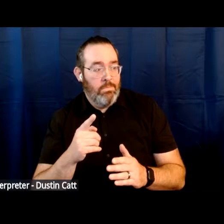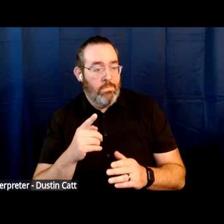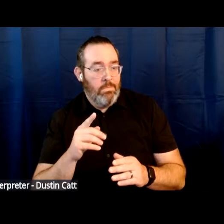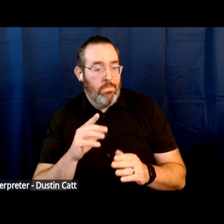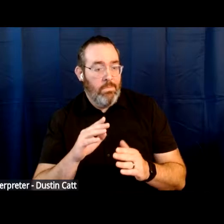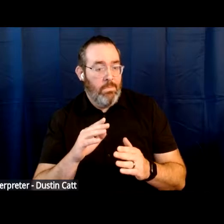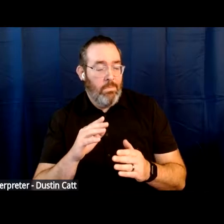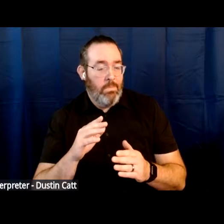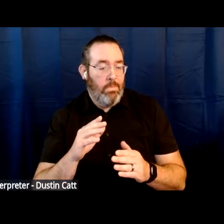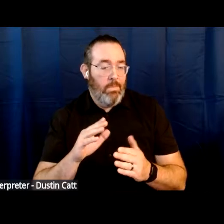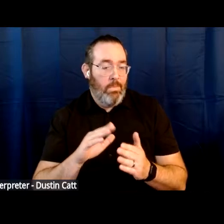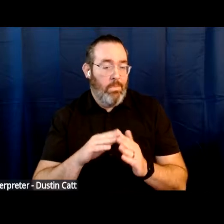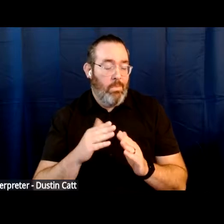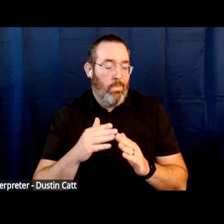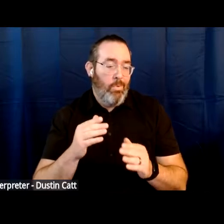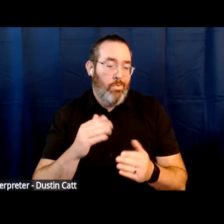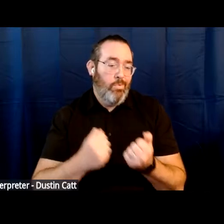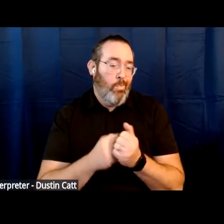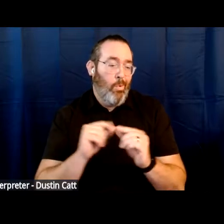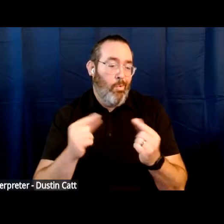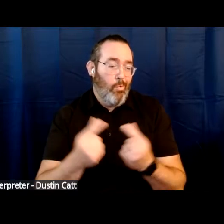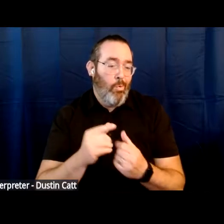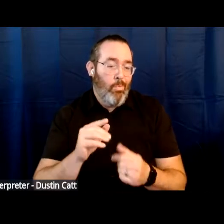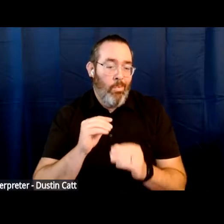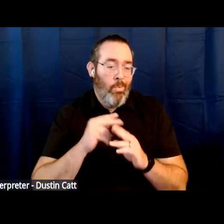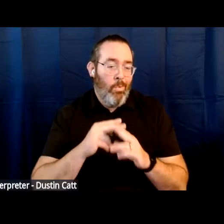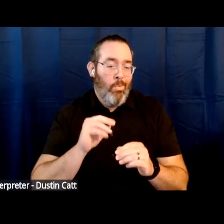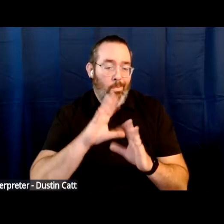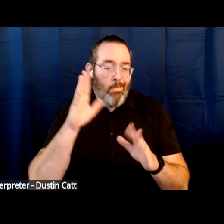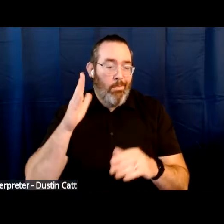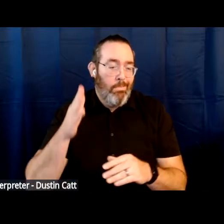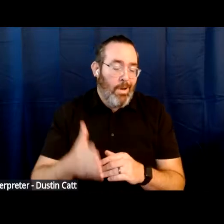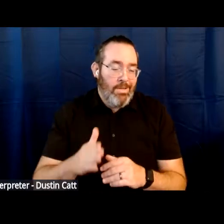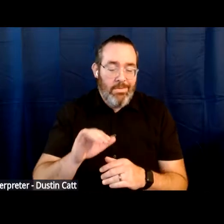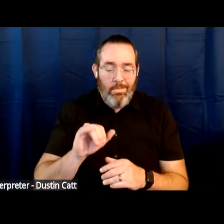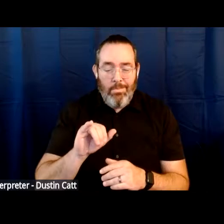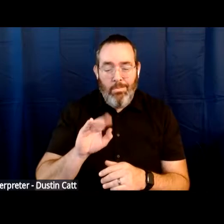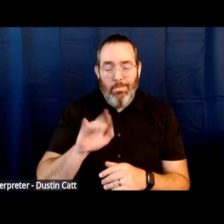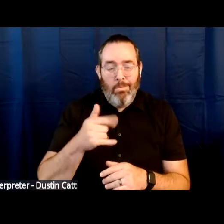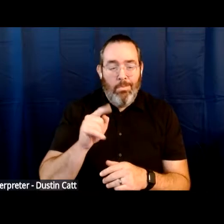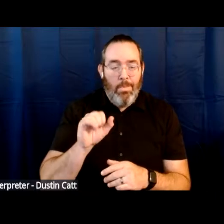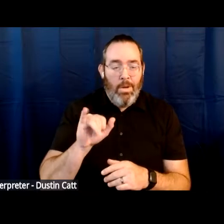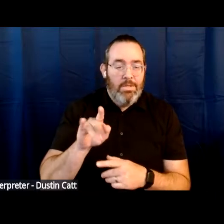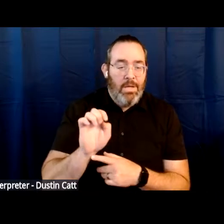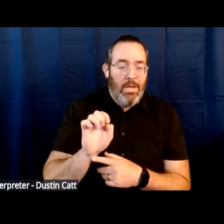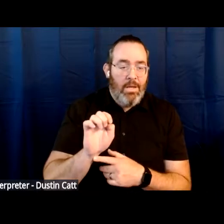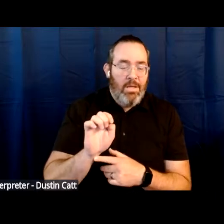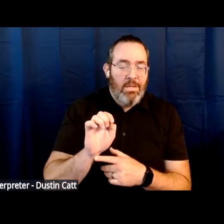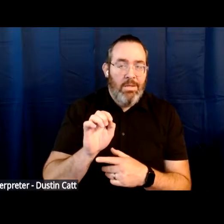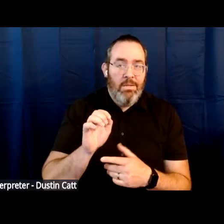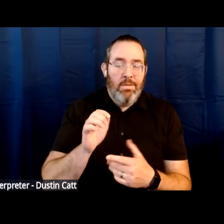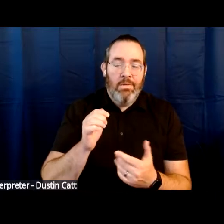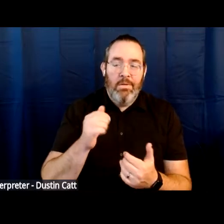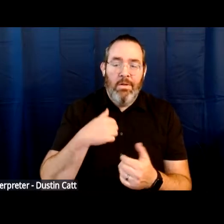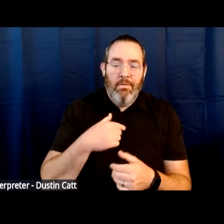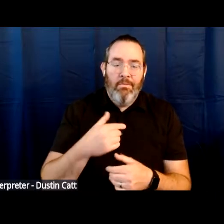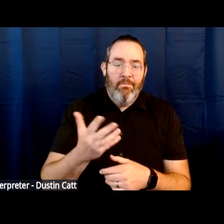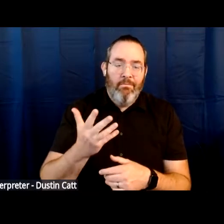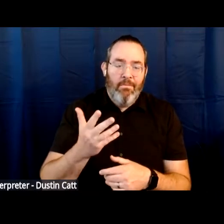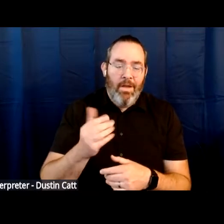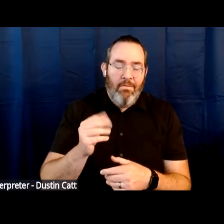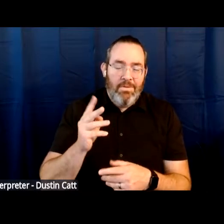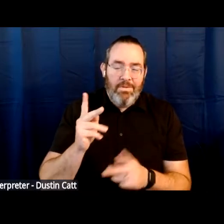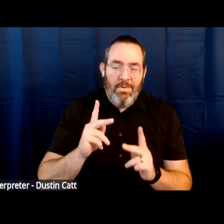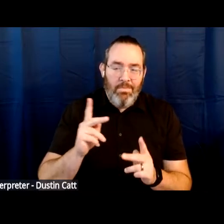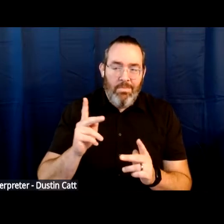in February 2024. And I reached out to five or so people I had connected with over the years to see if they'd be interested in